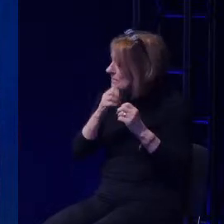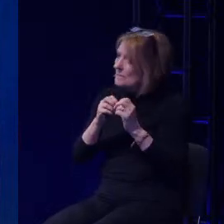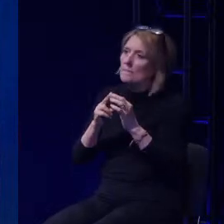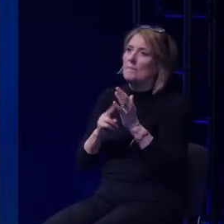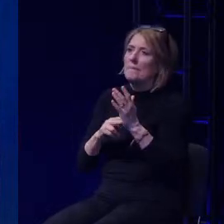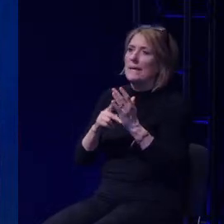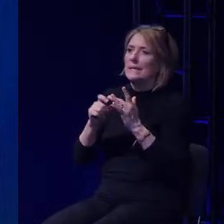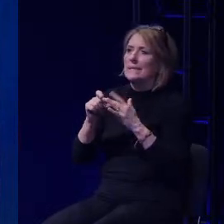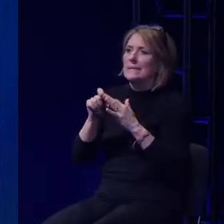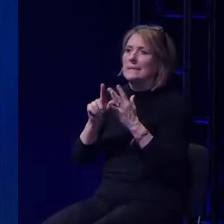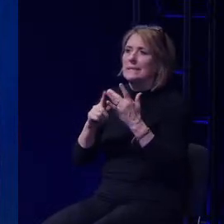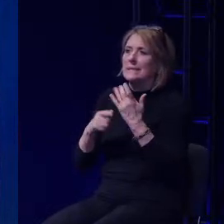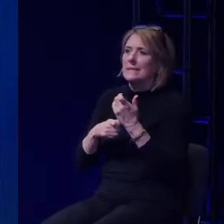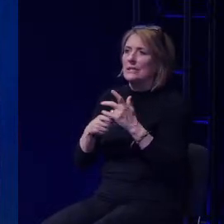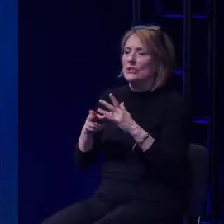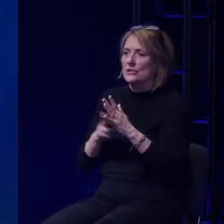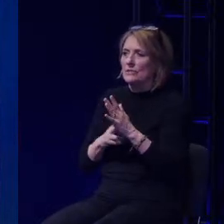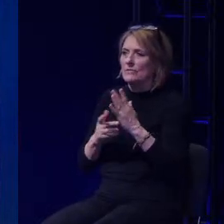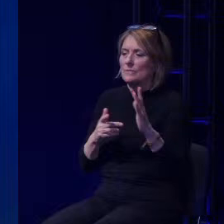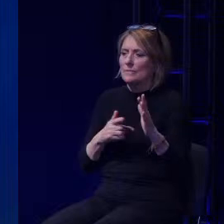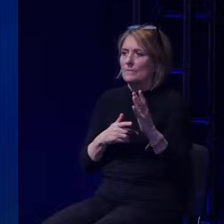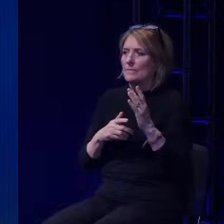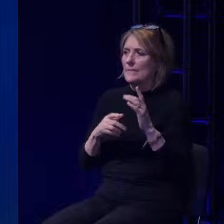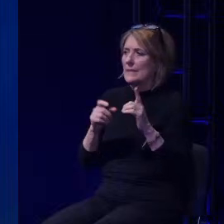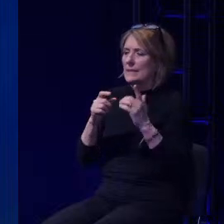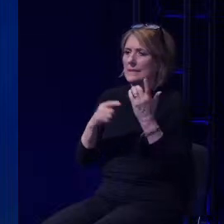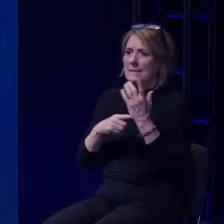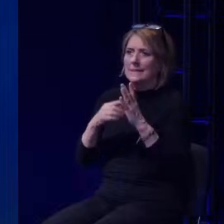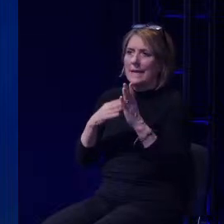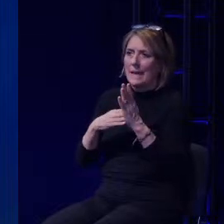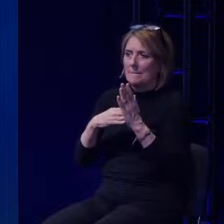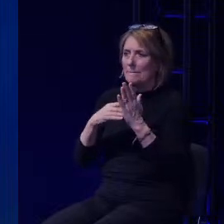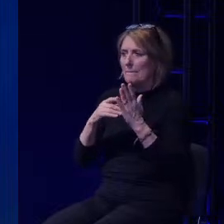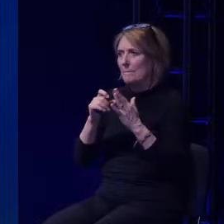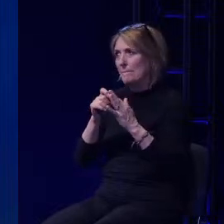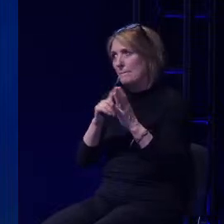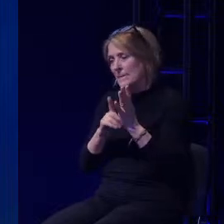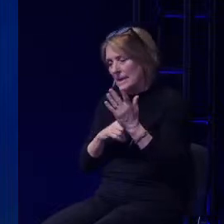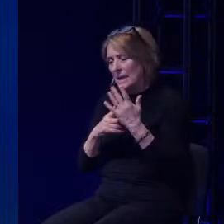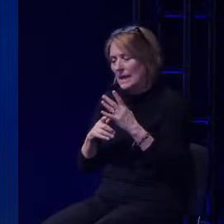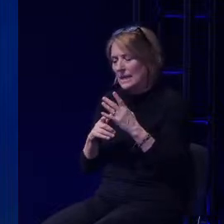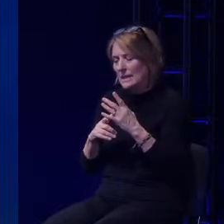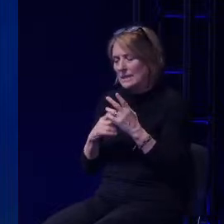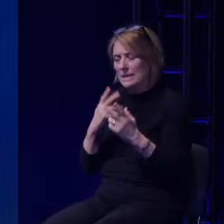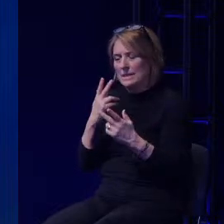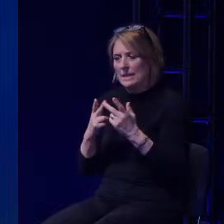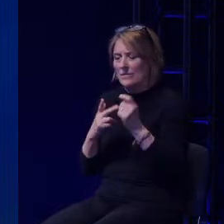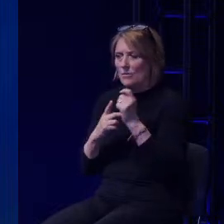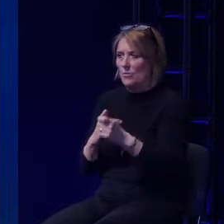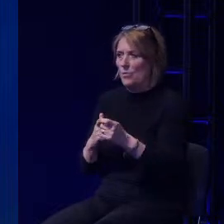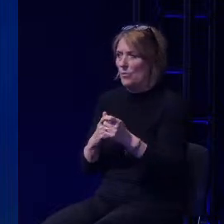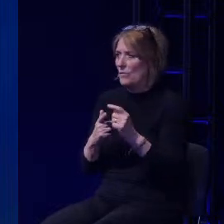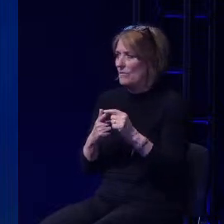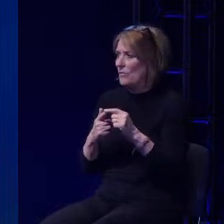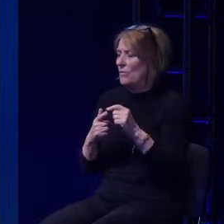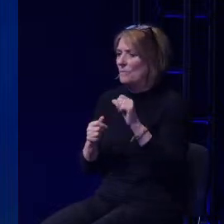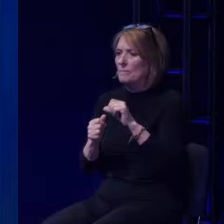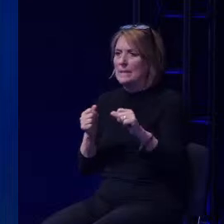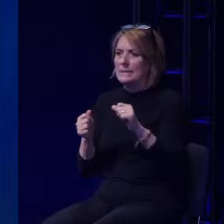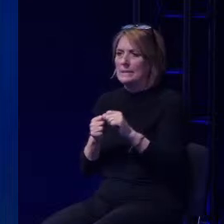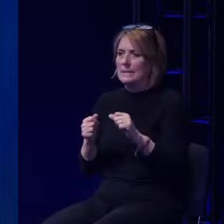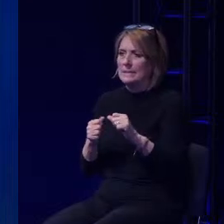highly acclaimed UK director Terence Davies, earned Nicola another ACS award, as well as one for Best Cinematography